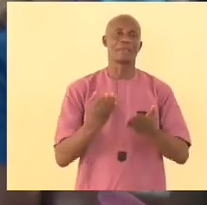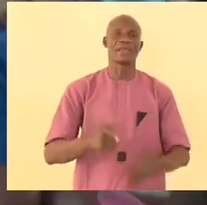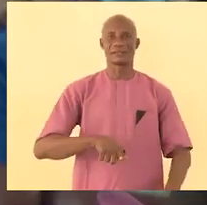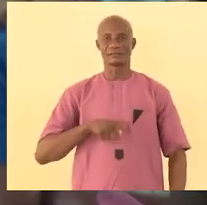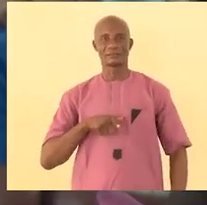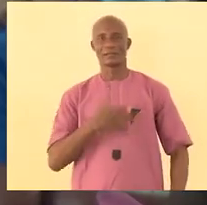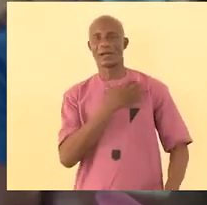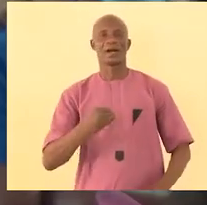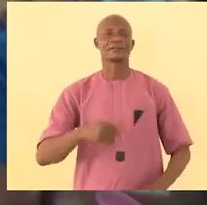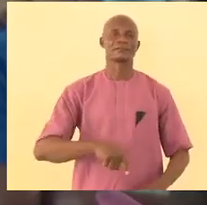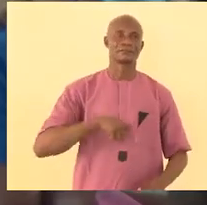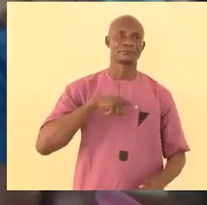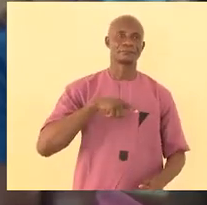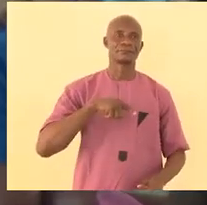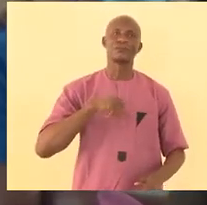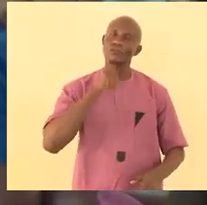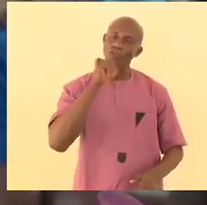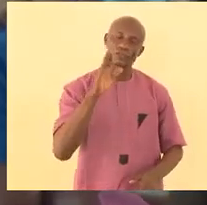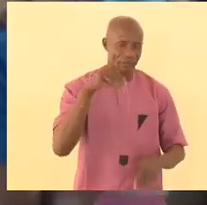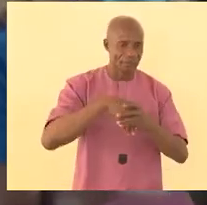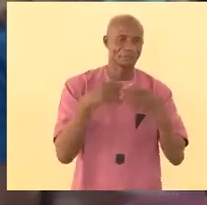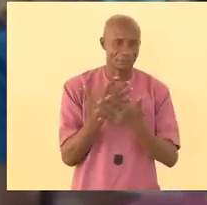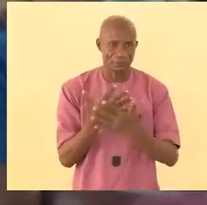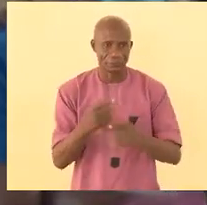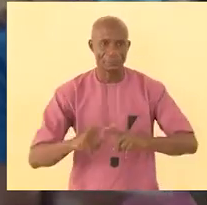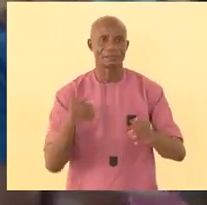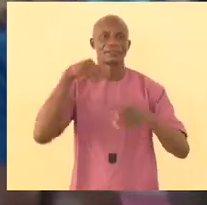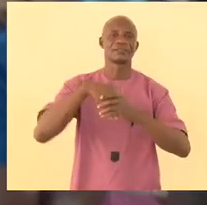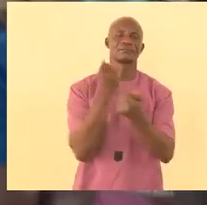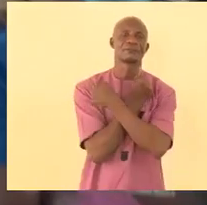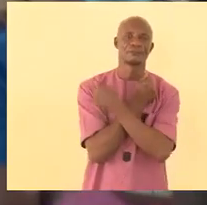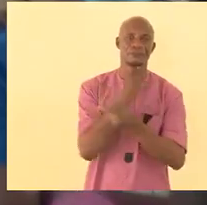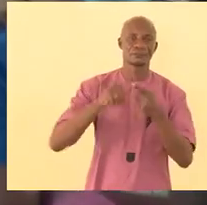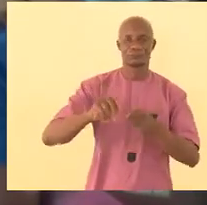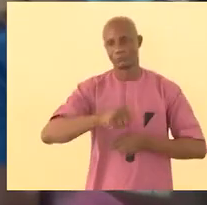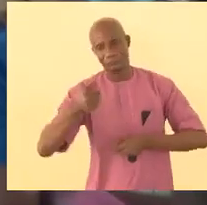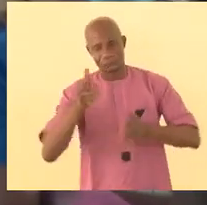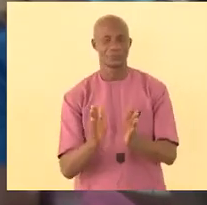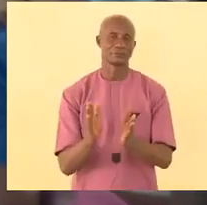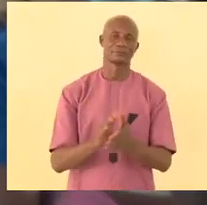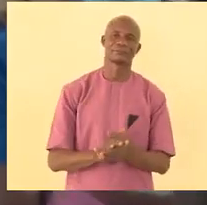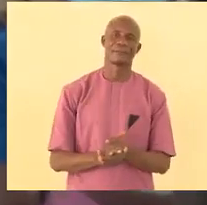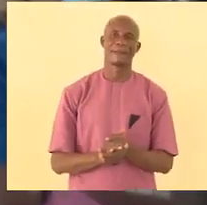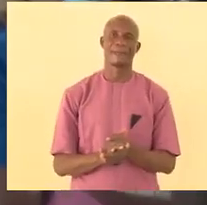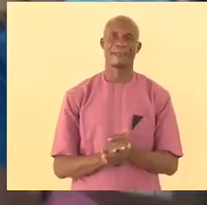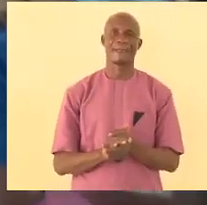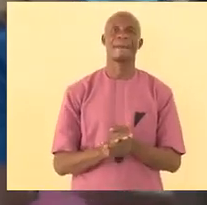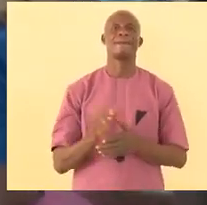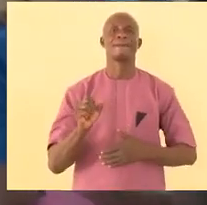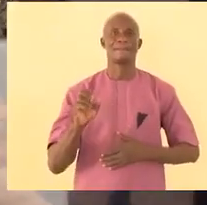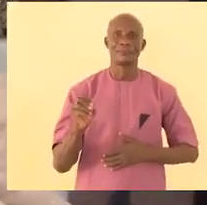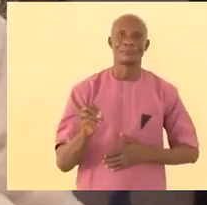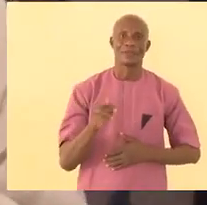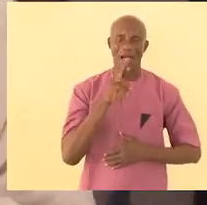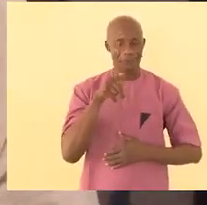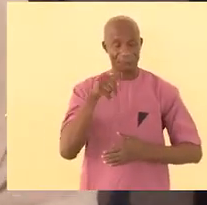live and live not in fear, but in love towards one another. Okay,